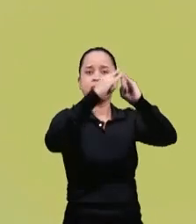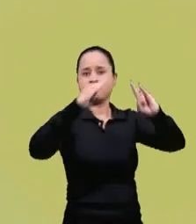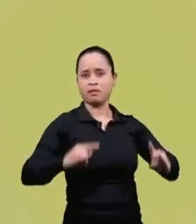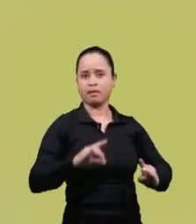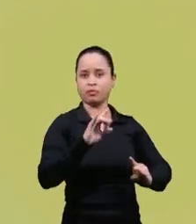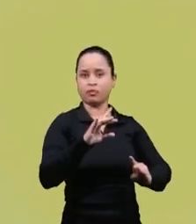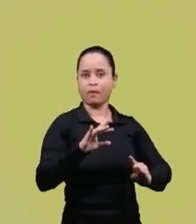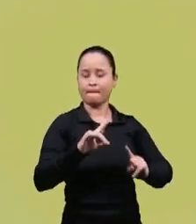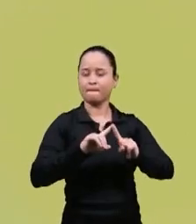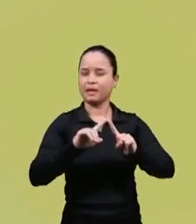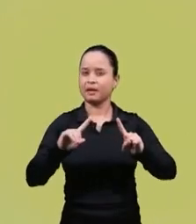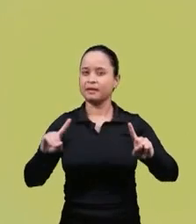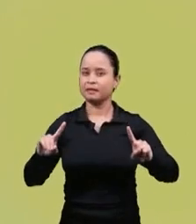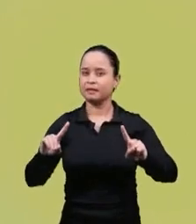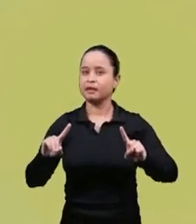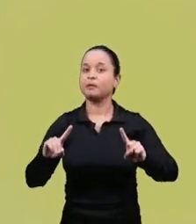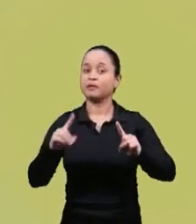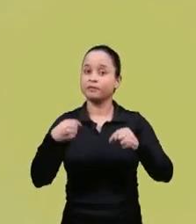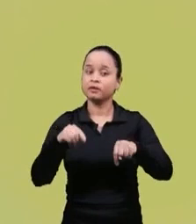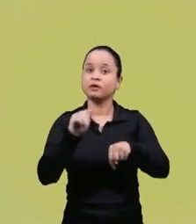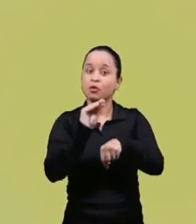to keep our Saturday? No.